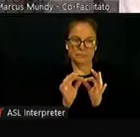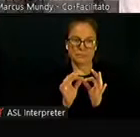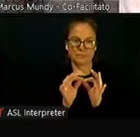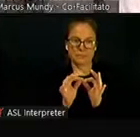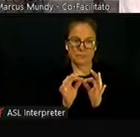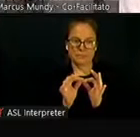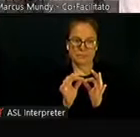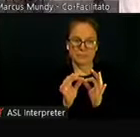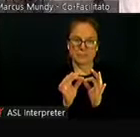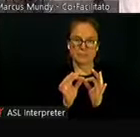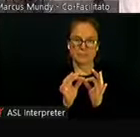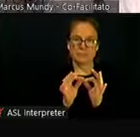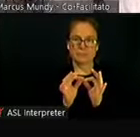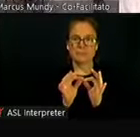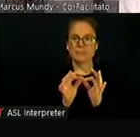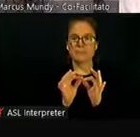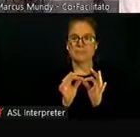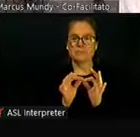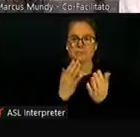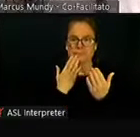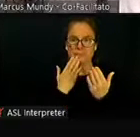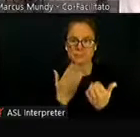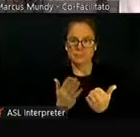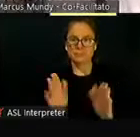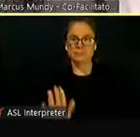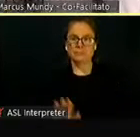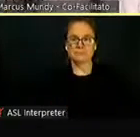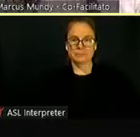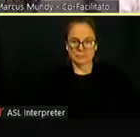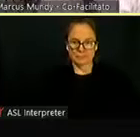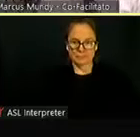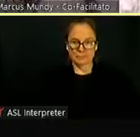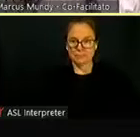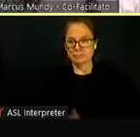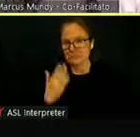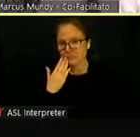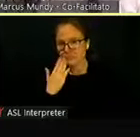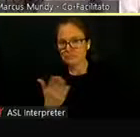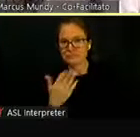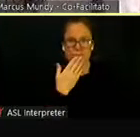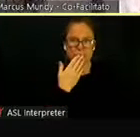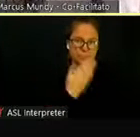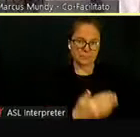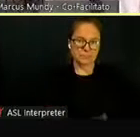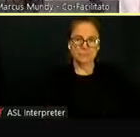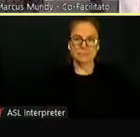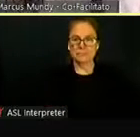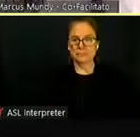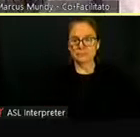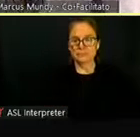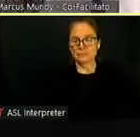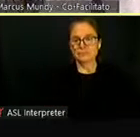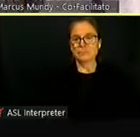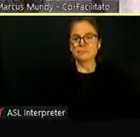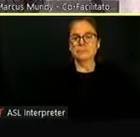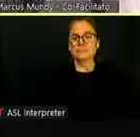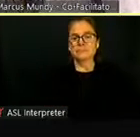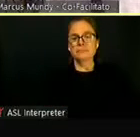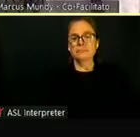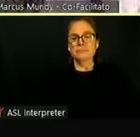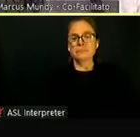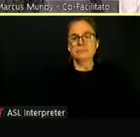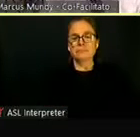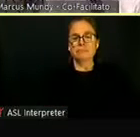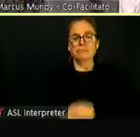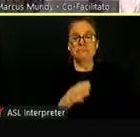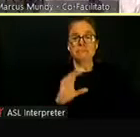será traducida en inglés. Gracias. Gracias, Christina. And, a couple of things. I would ask Chuck